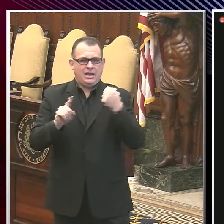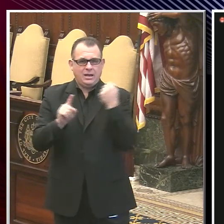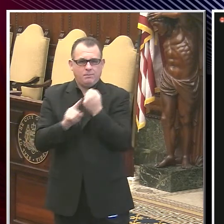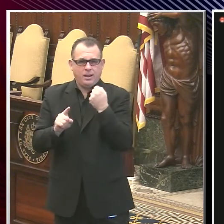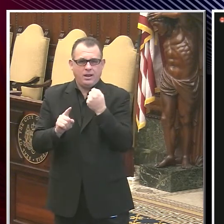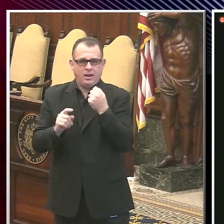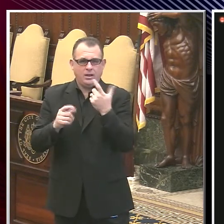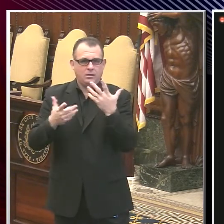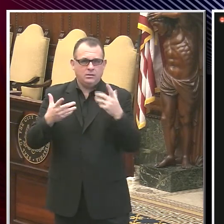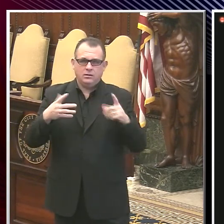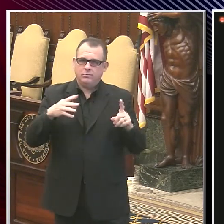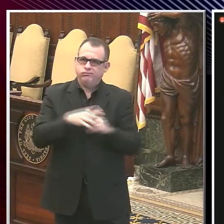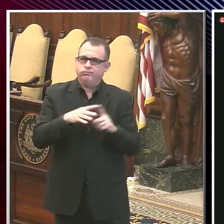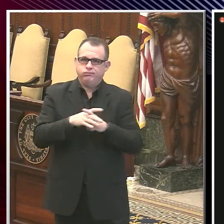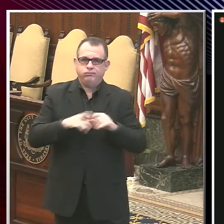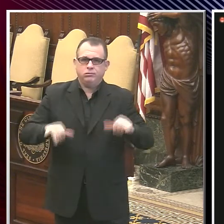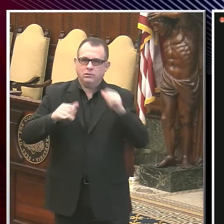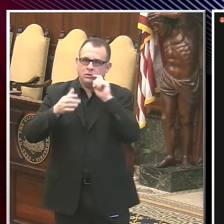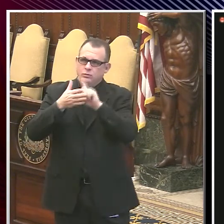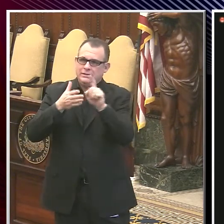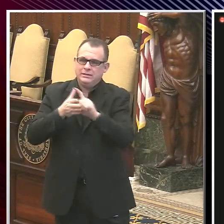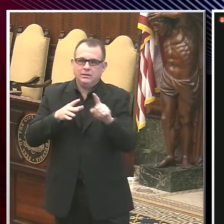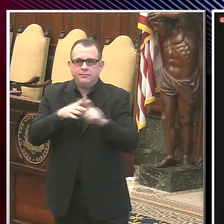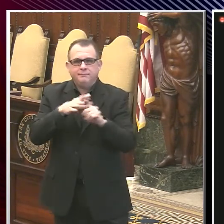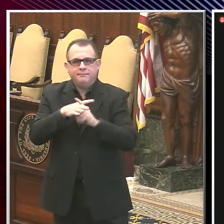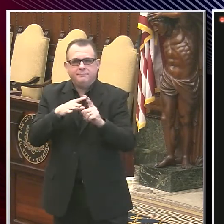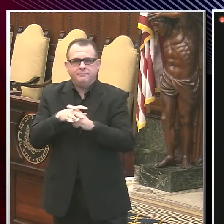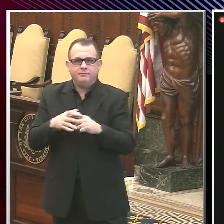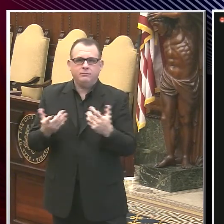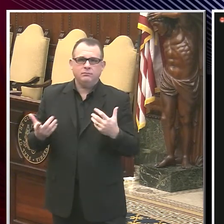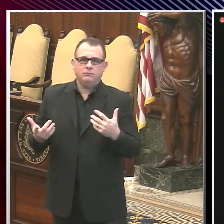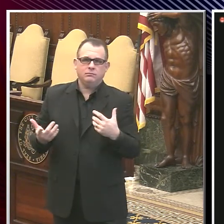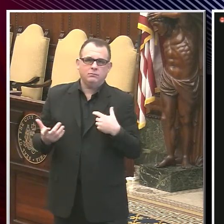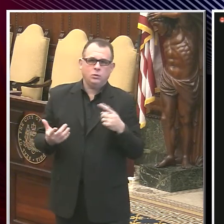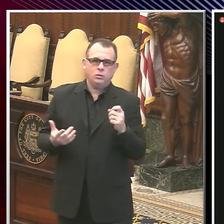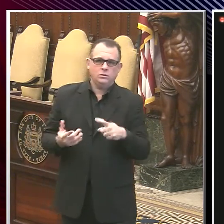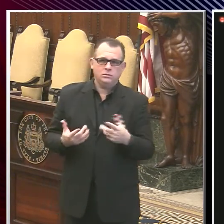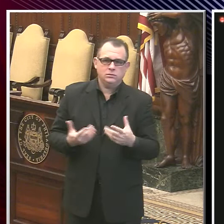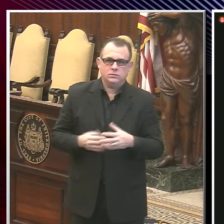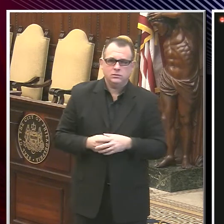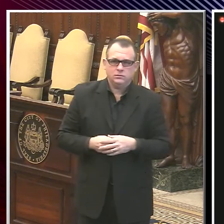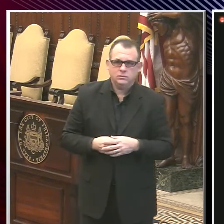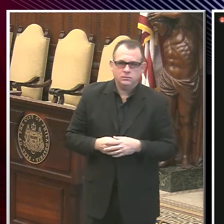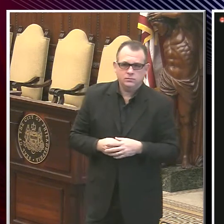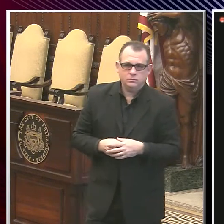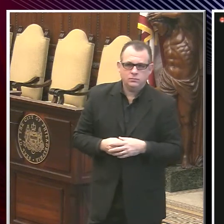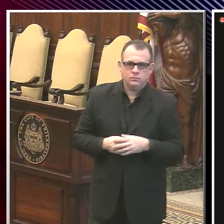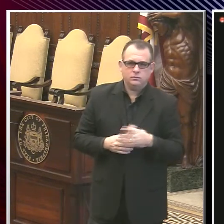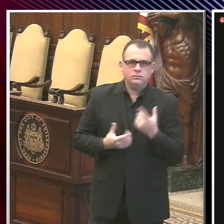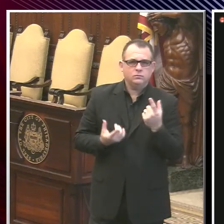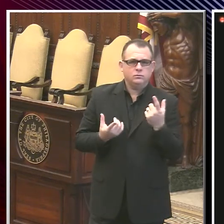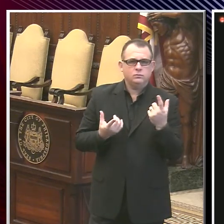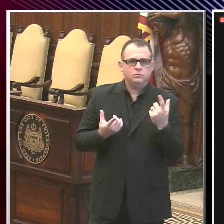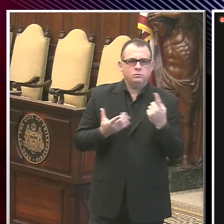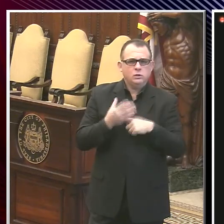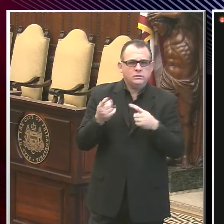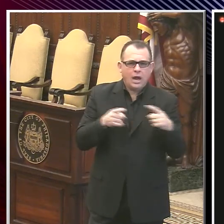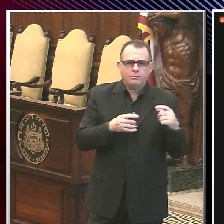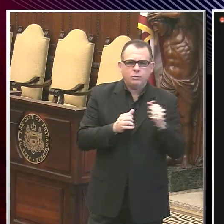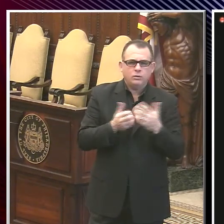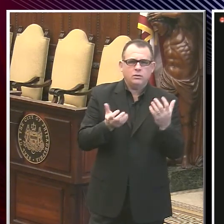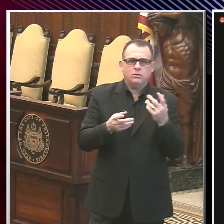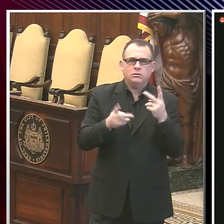this comes up at almost every one of these briefings. So I guess my question is, what is going to